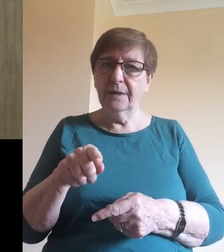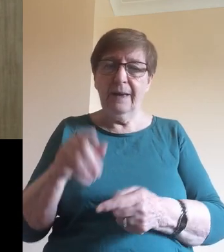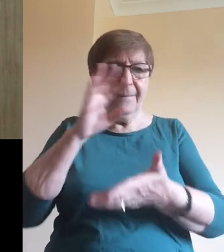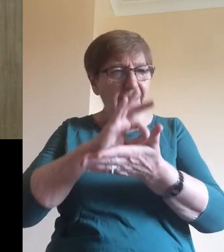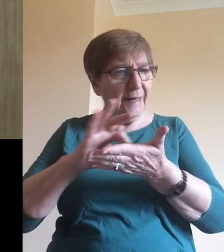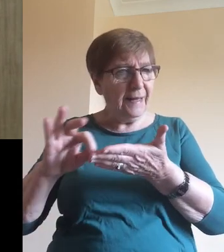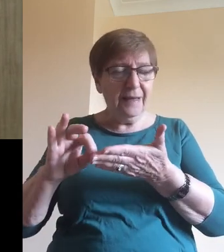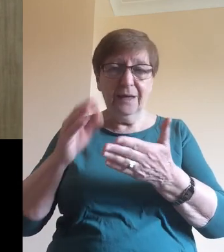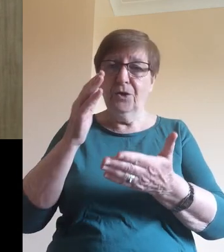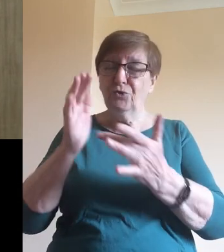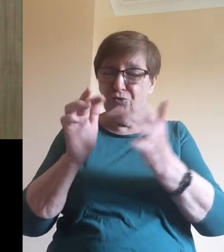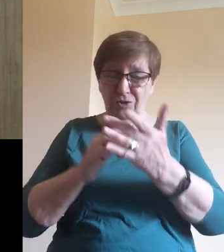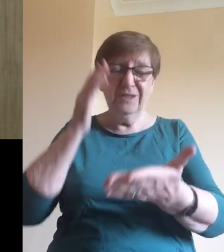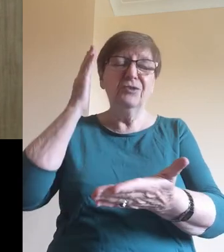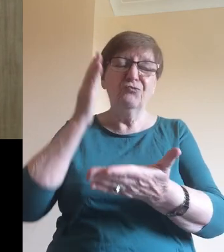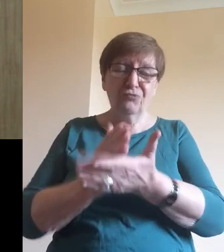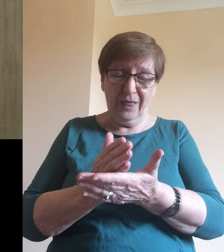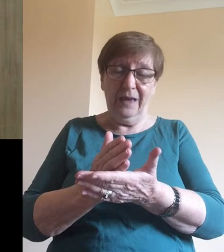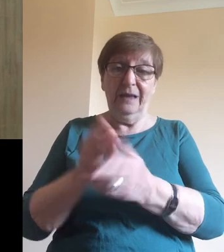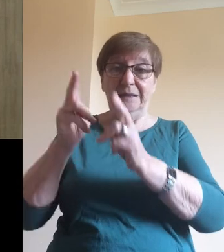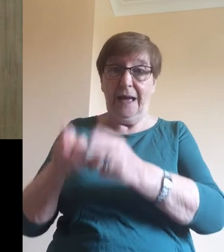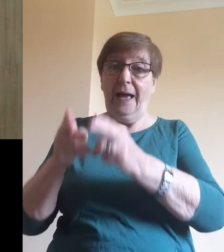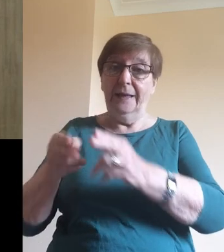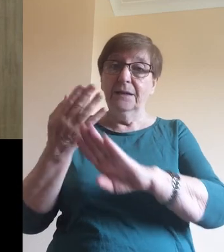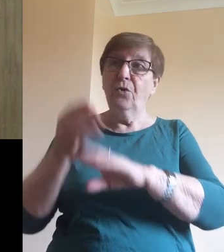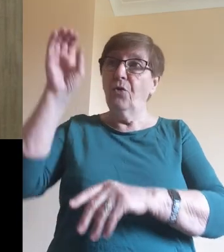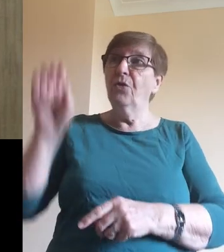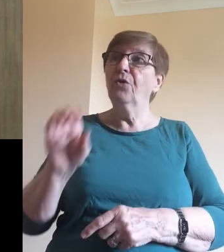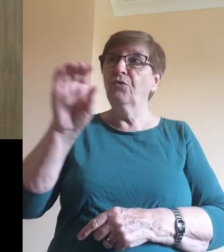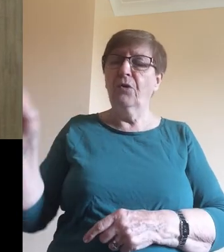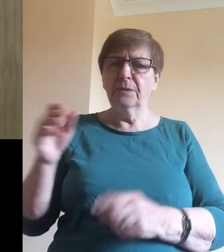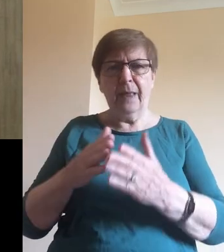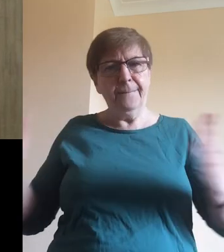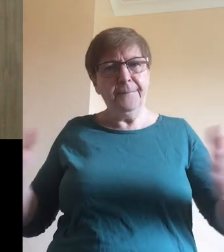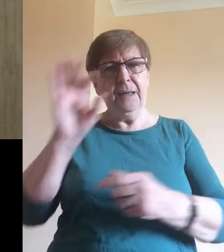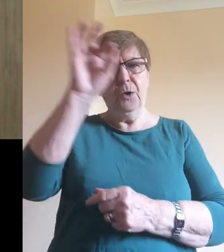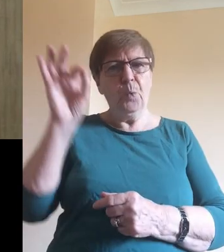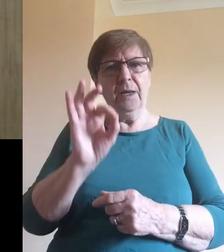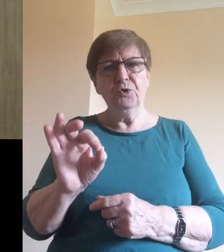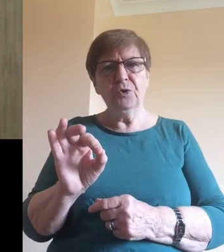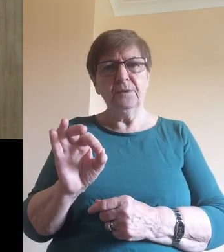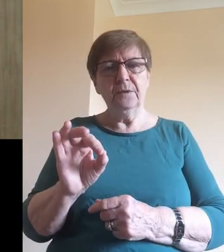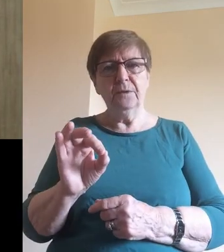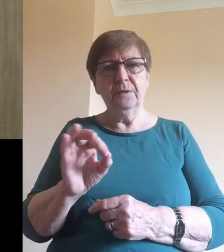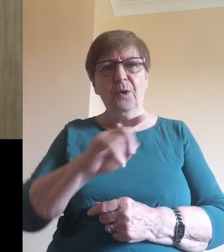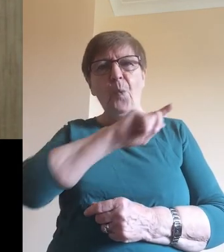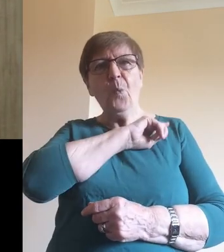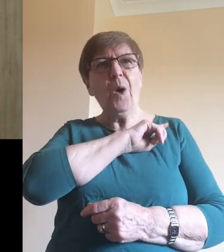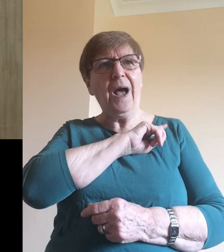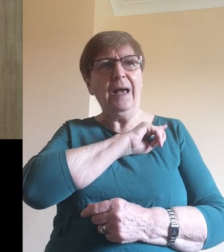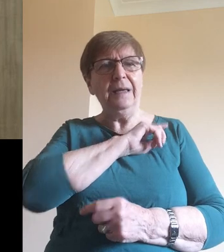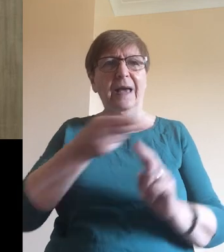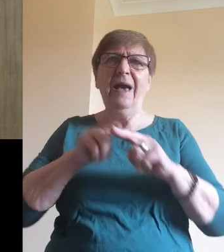through, Jesus really had died. But there is a bigger question here. It is, why, if